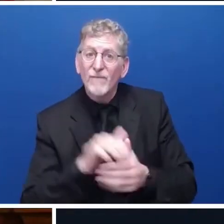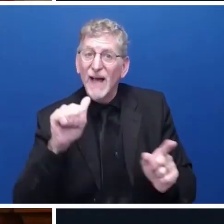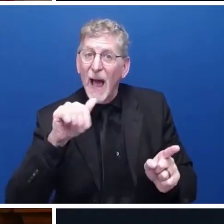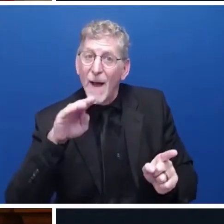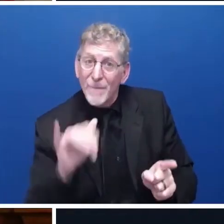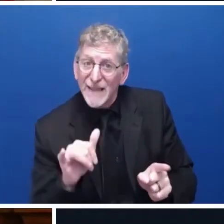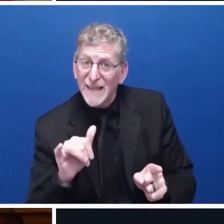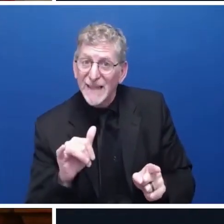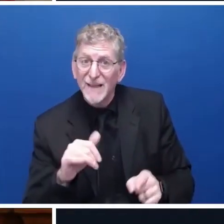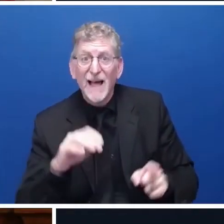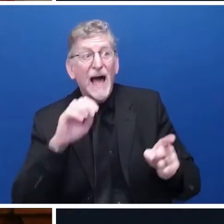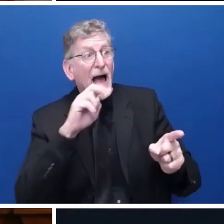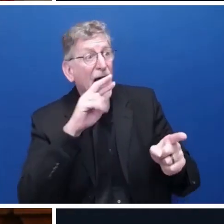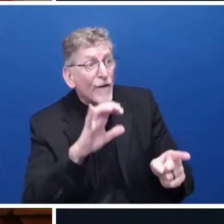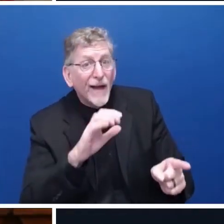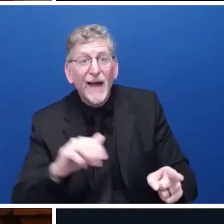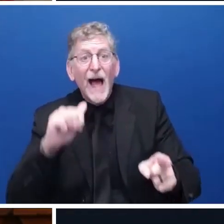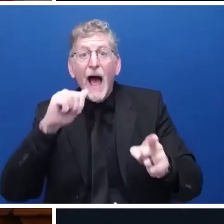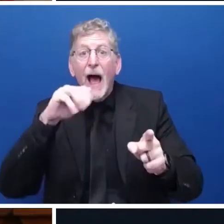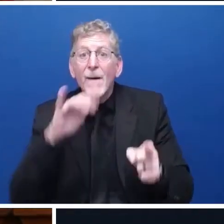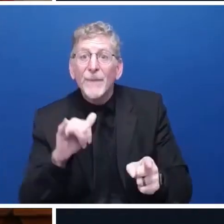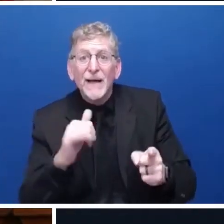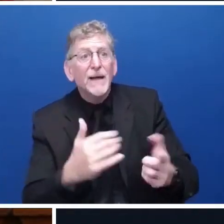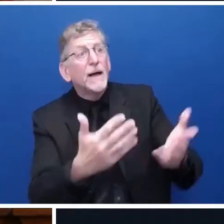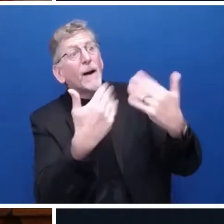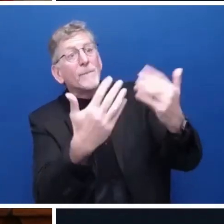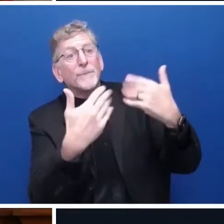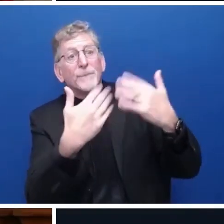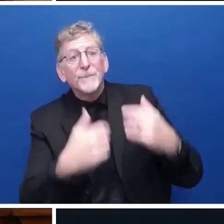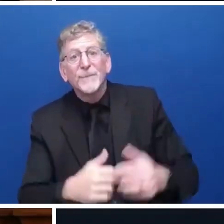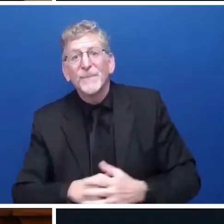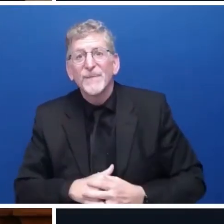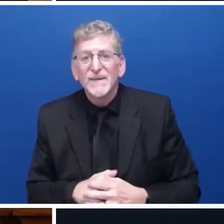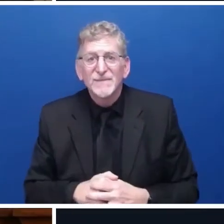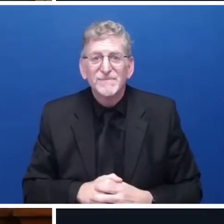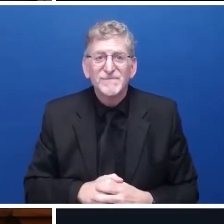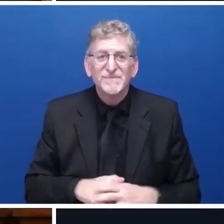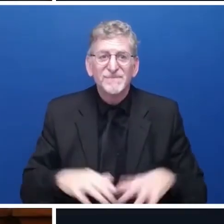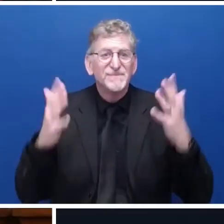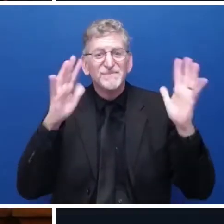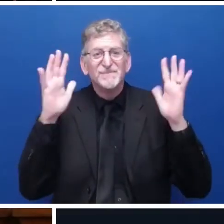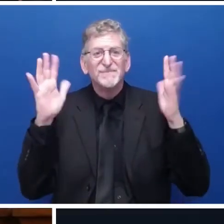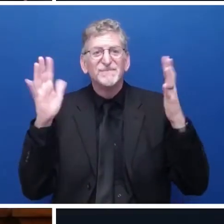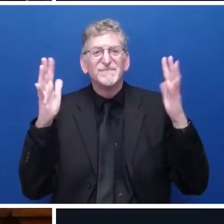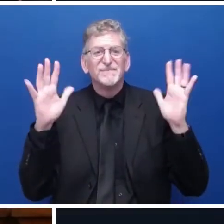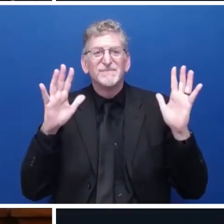Amy, come on in.